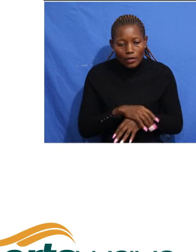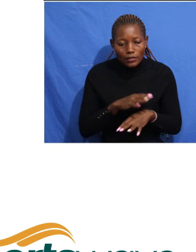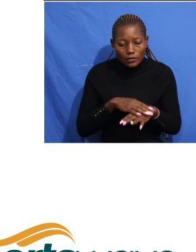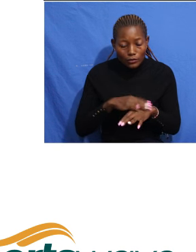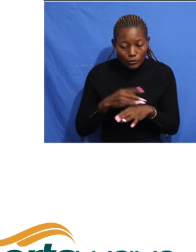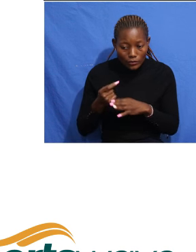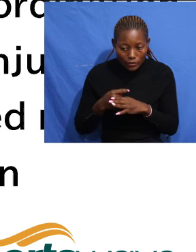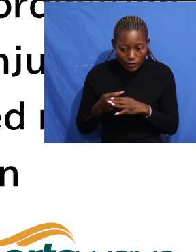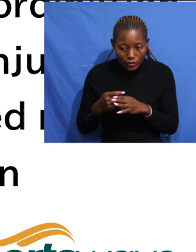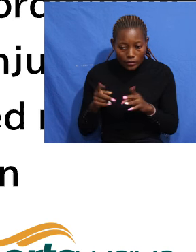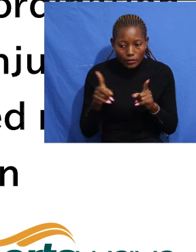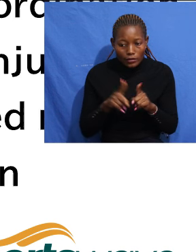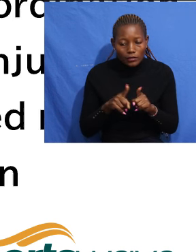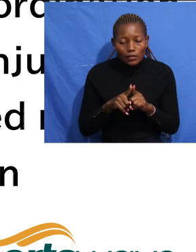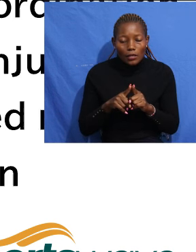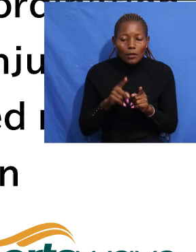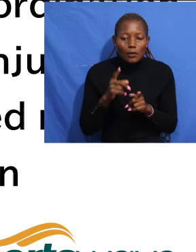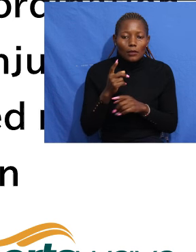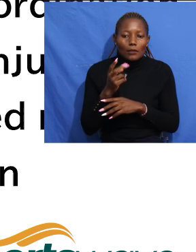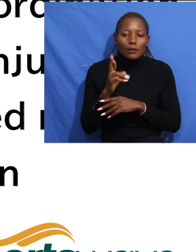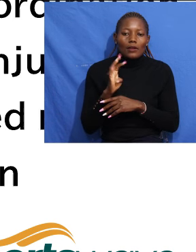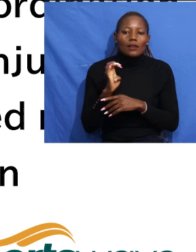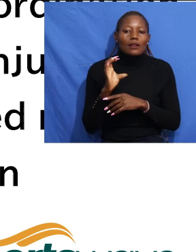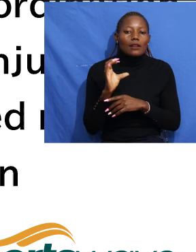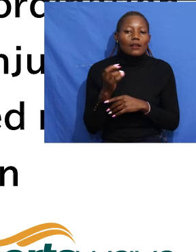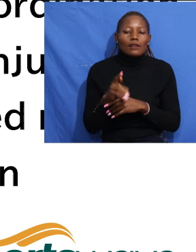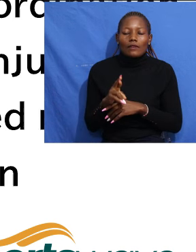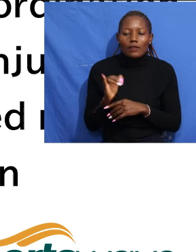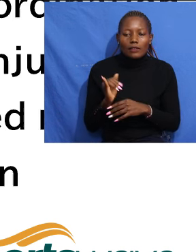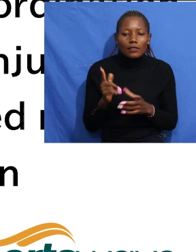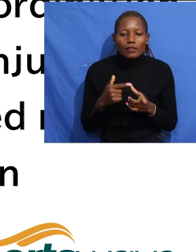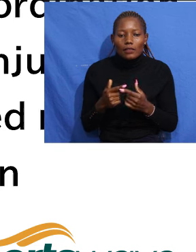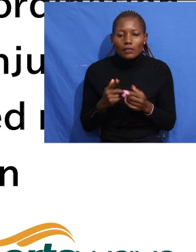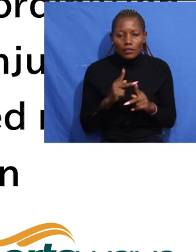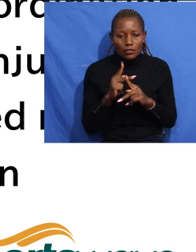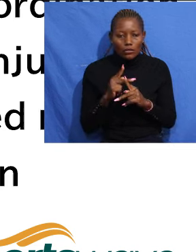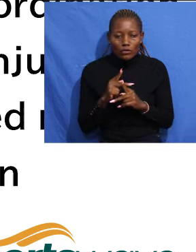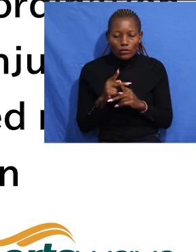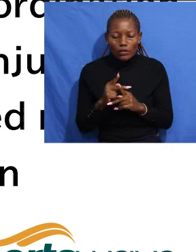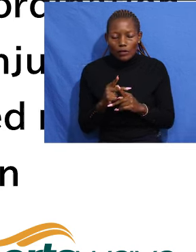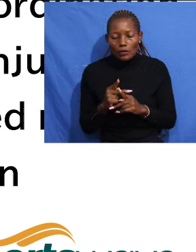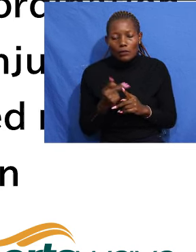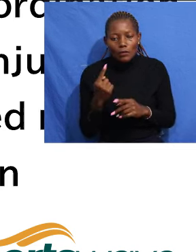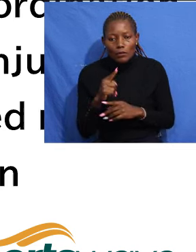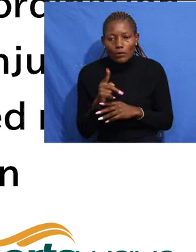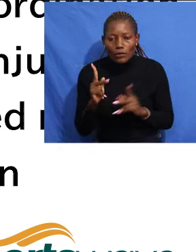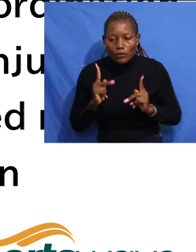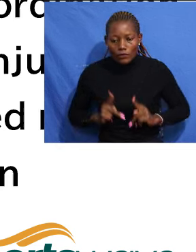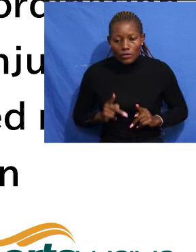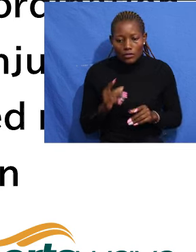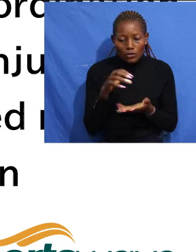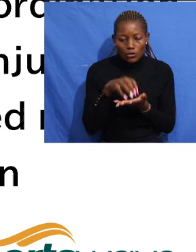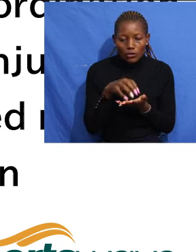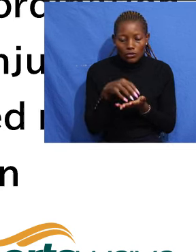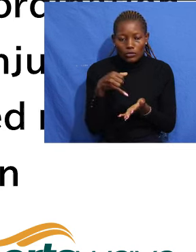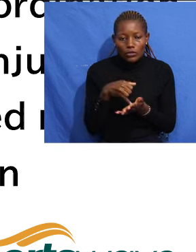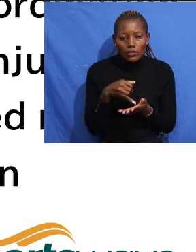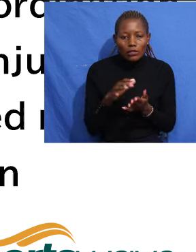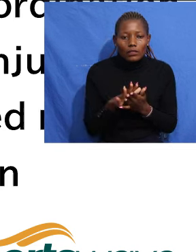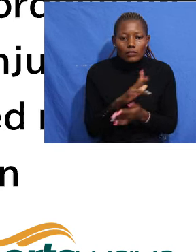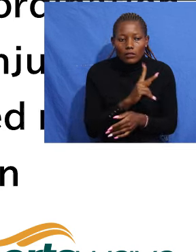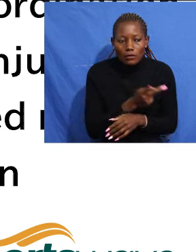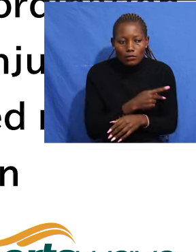and good recovery, you keep increasing your physical conditions, including strength, speed, power, endurance. And